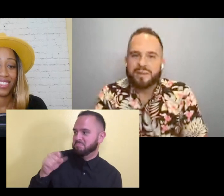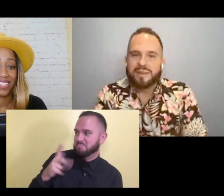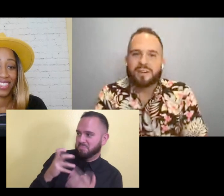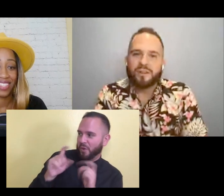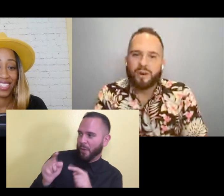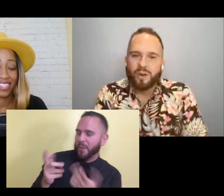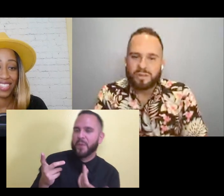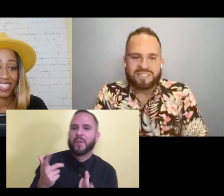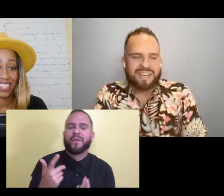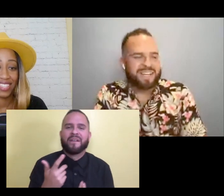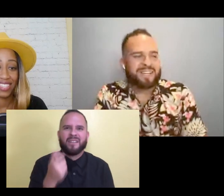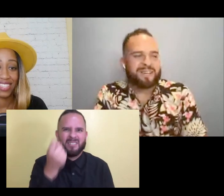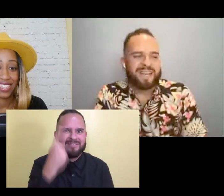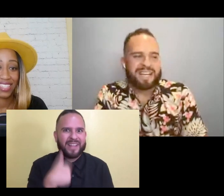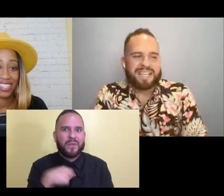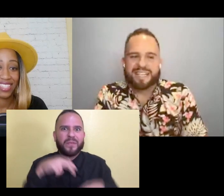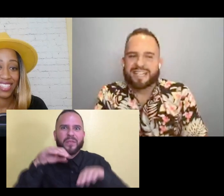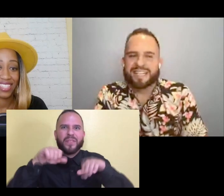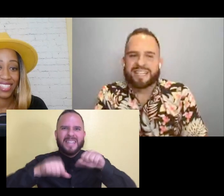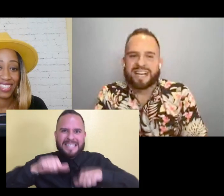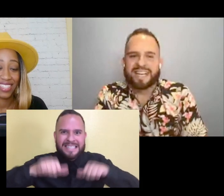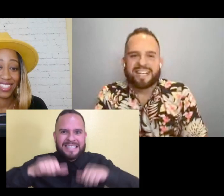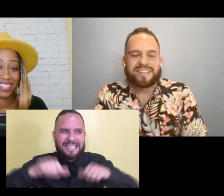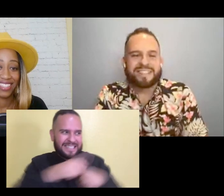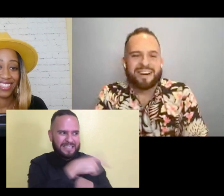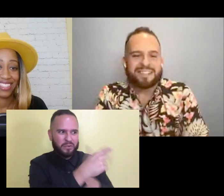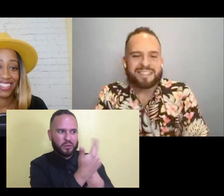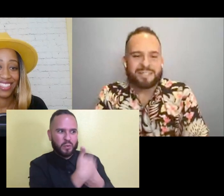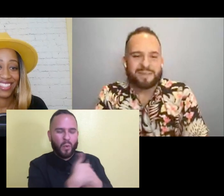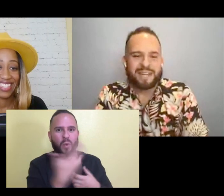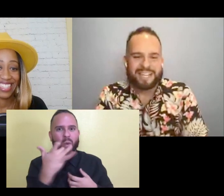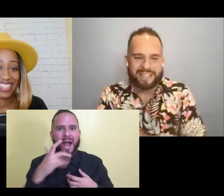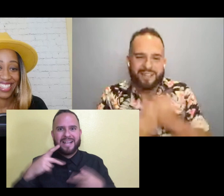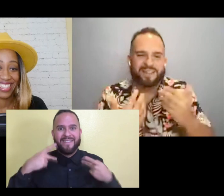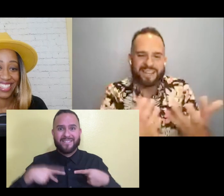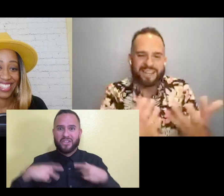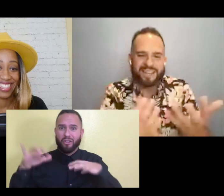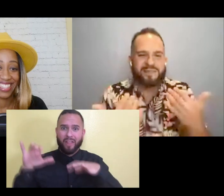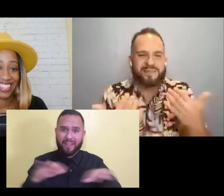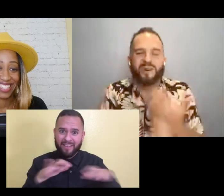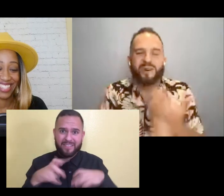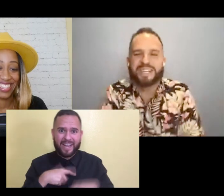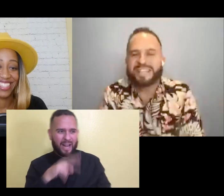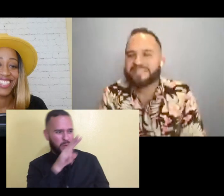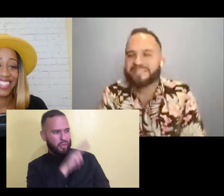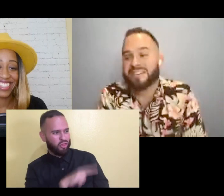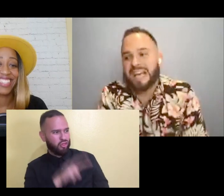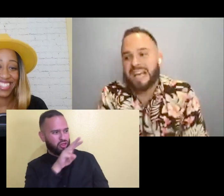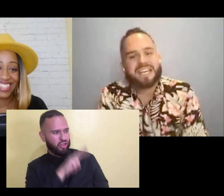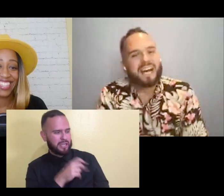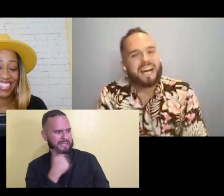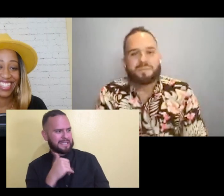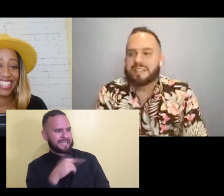were a little on the older side. And I'm like, I can't even talk to them like, like fluently. But I was